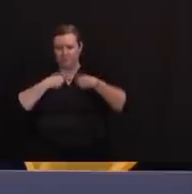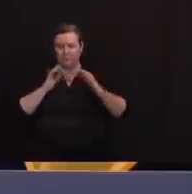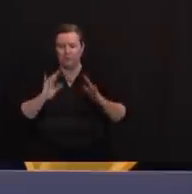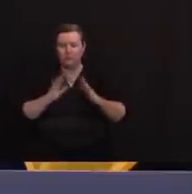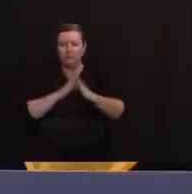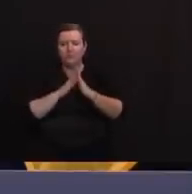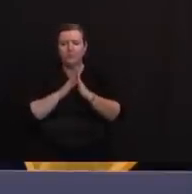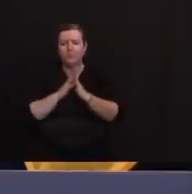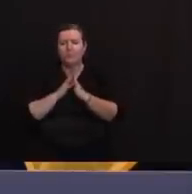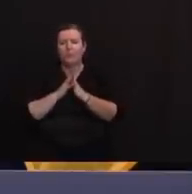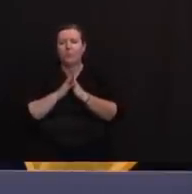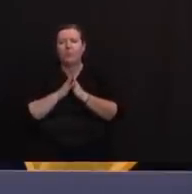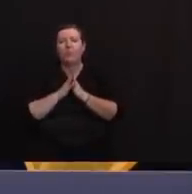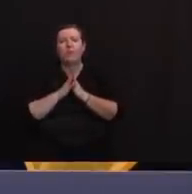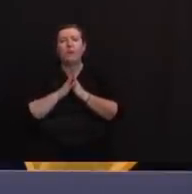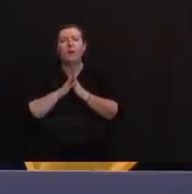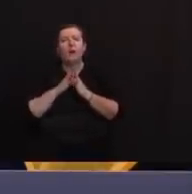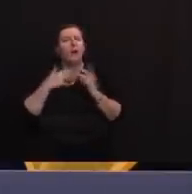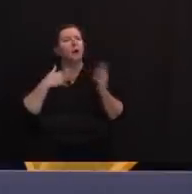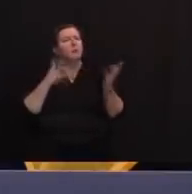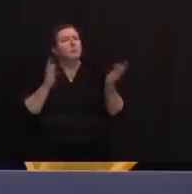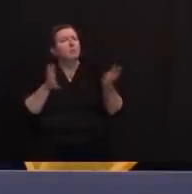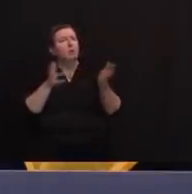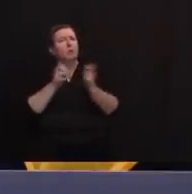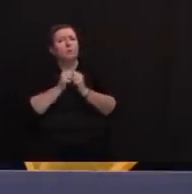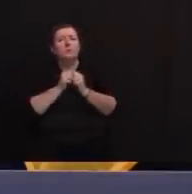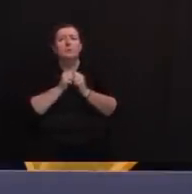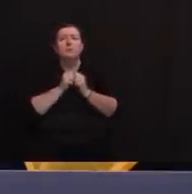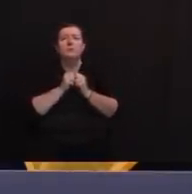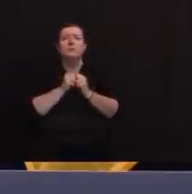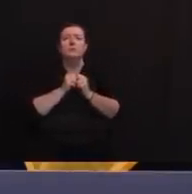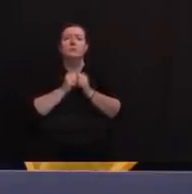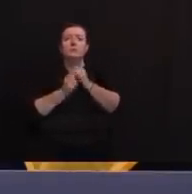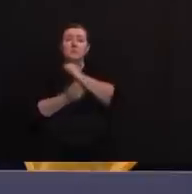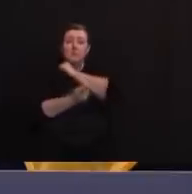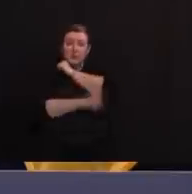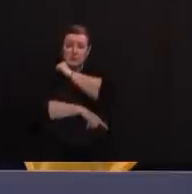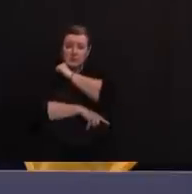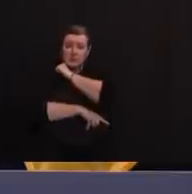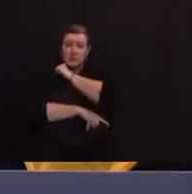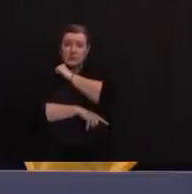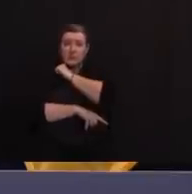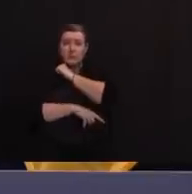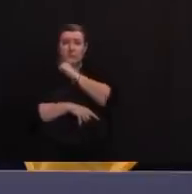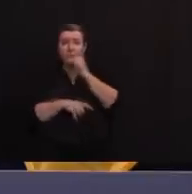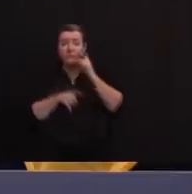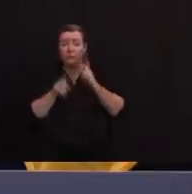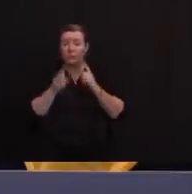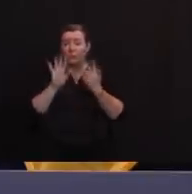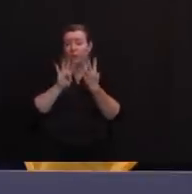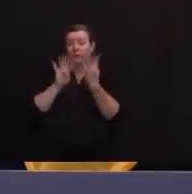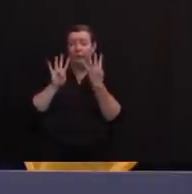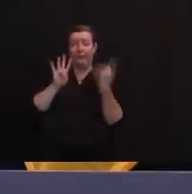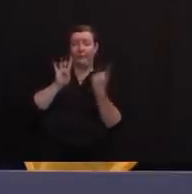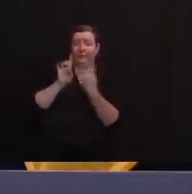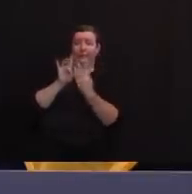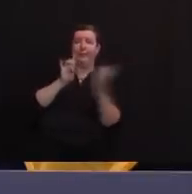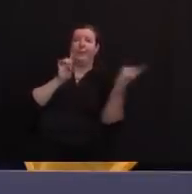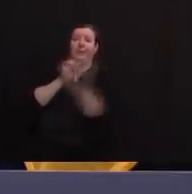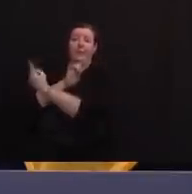said this to some of my colleagues. One penalty for jumping the line is that we show your picture up here at one of our press conferences, because that's what you'll